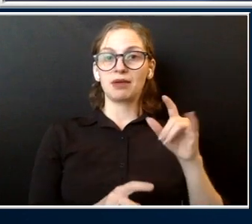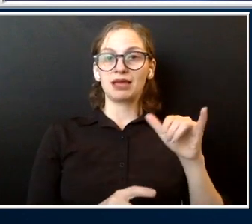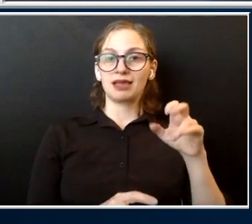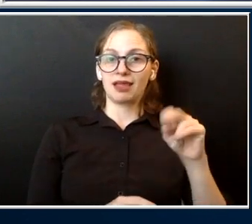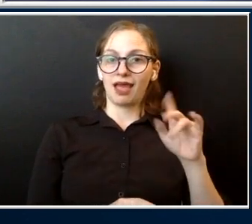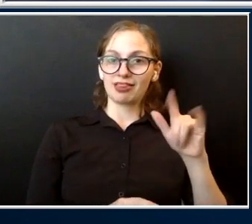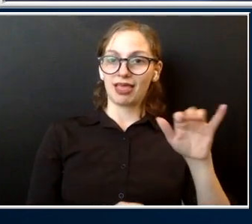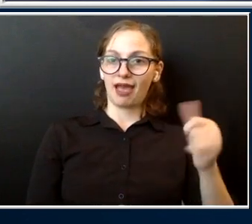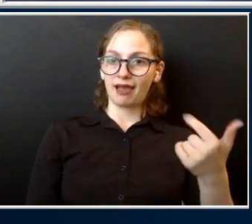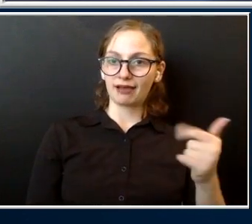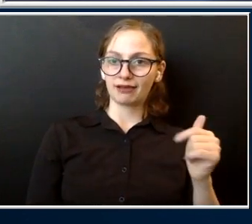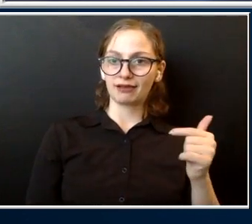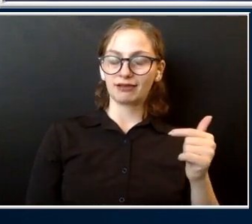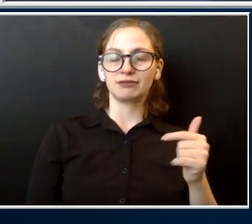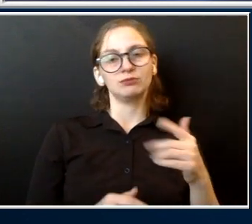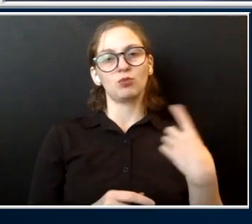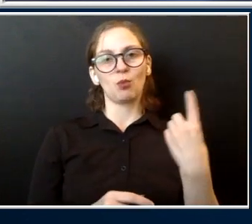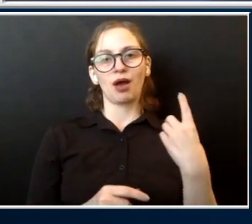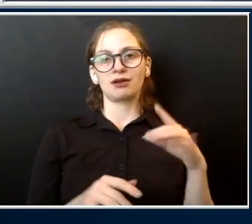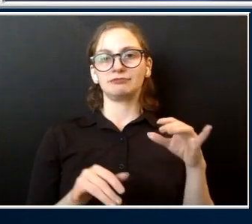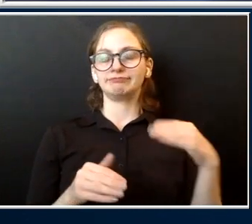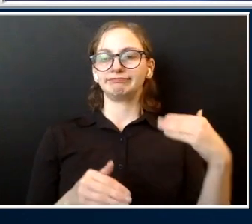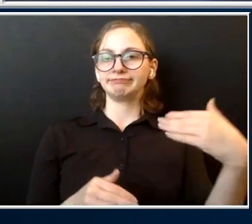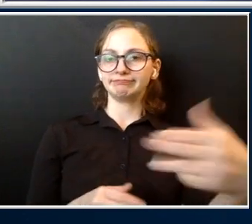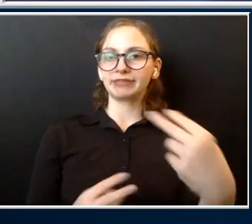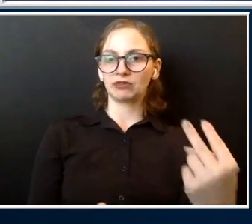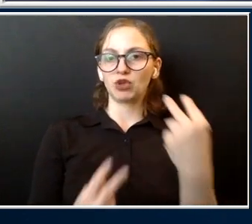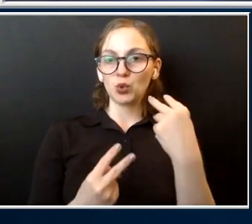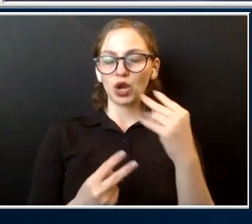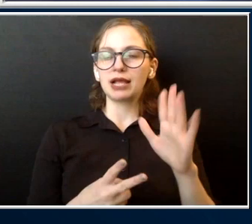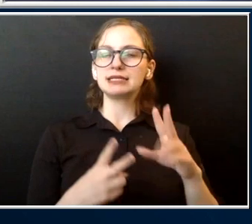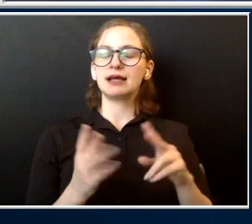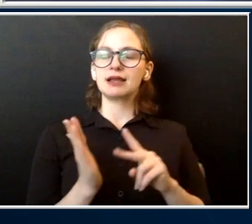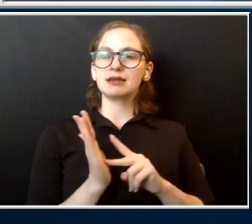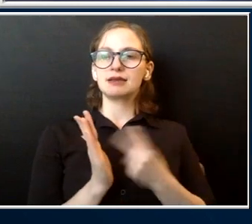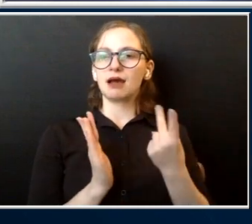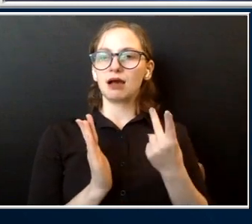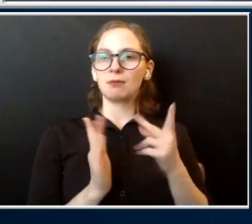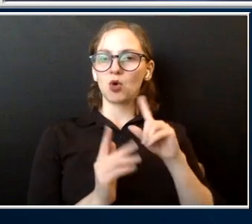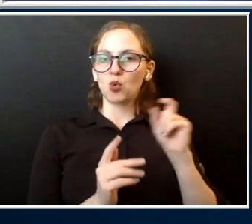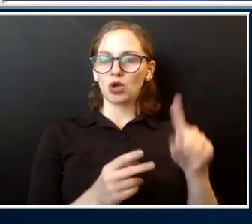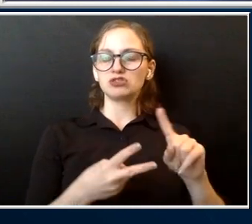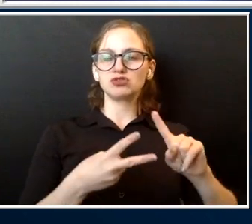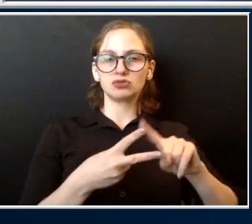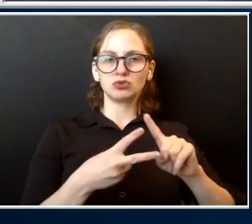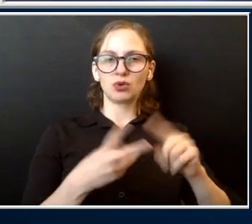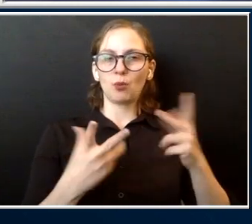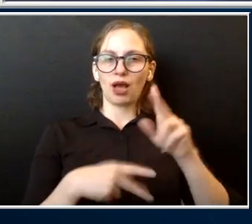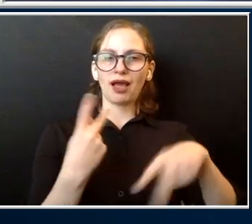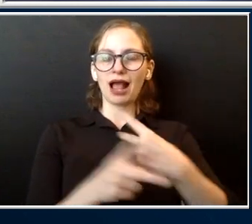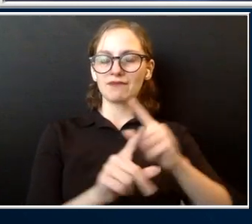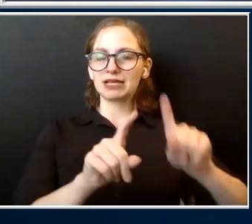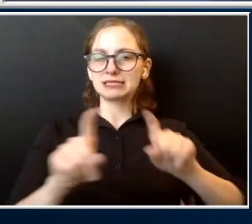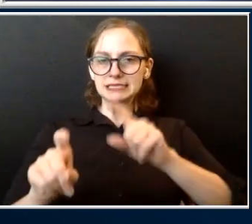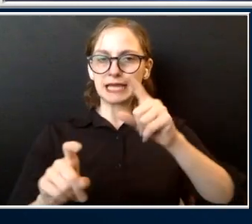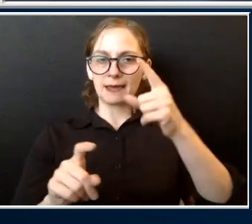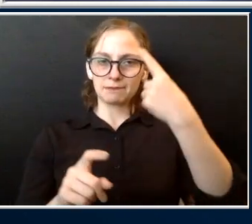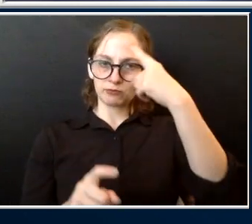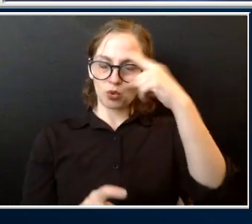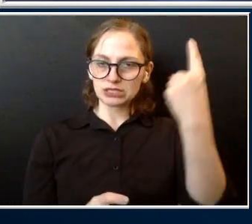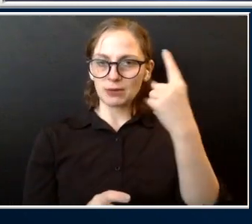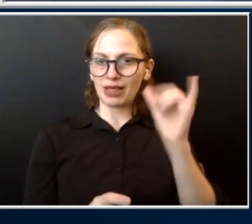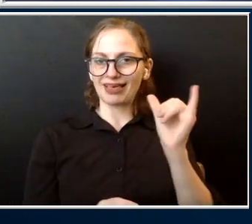He has a double question. First one is, what kind of examinations would you do on someone like Cindy to make sure that she lives a healthy